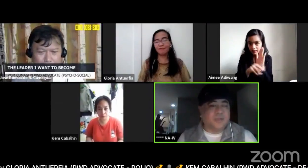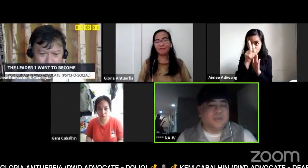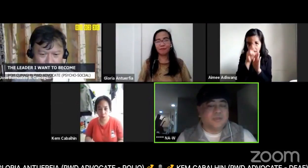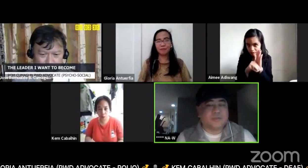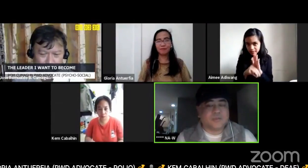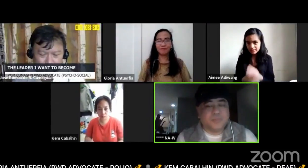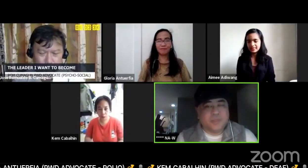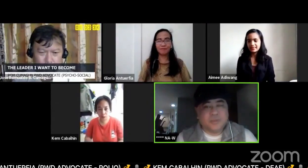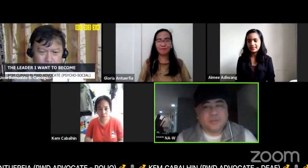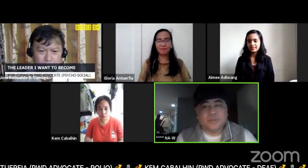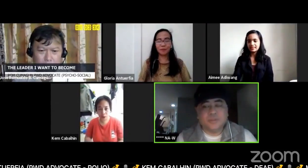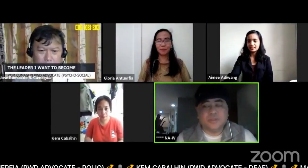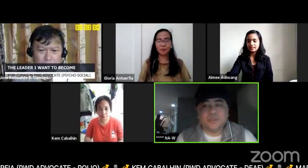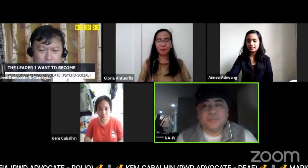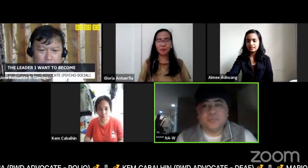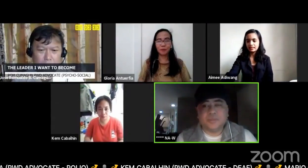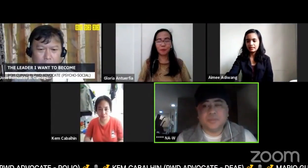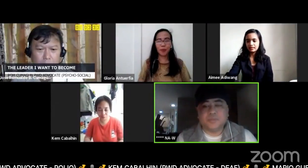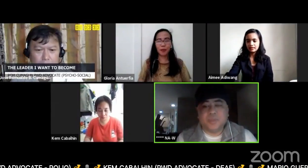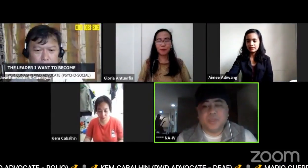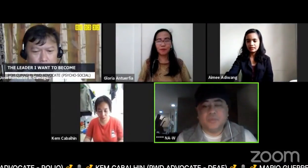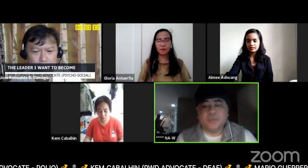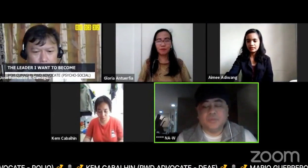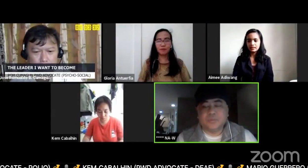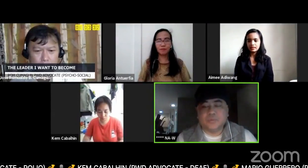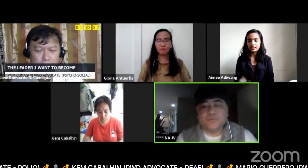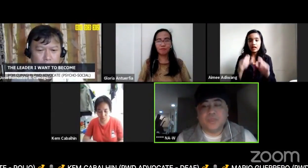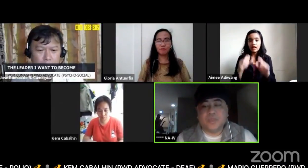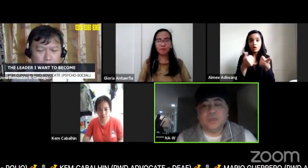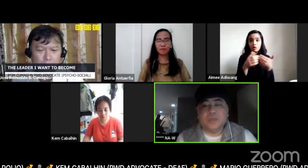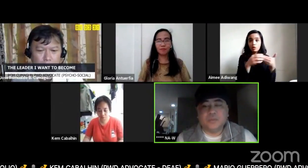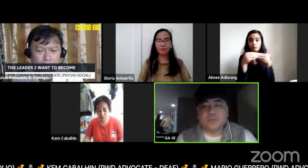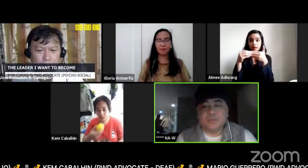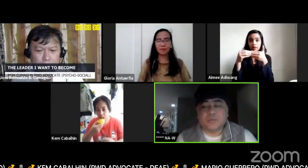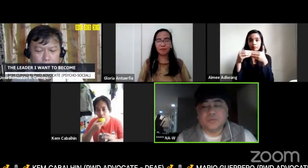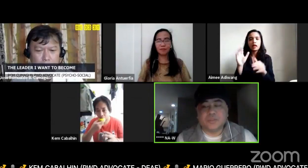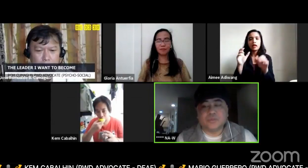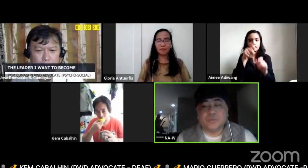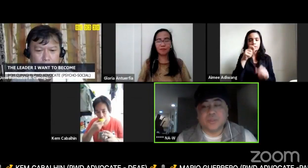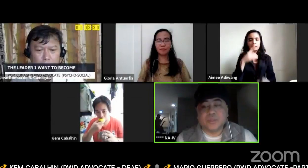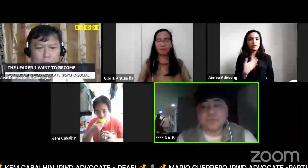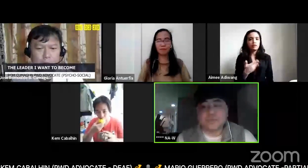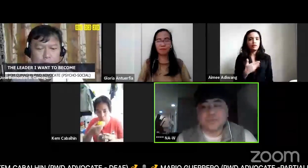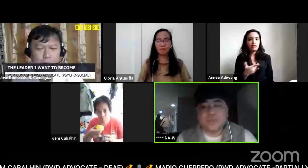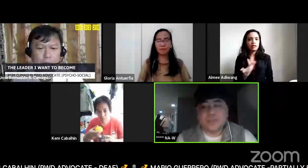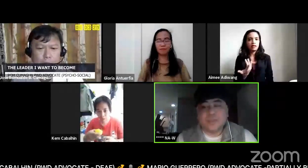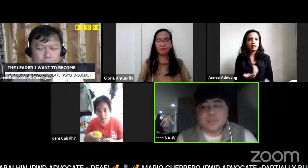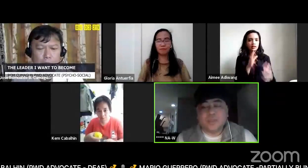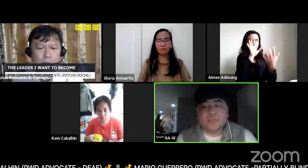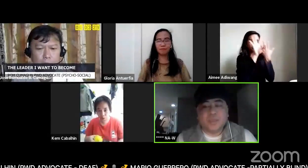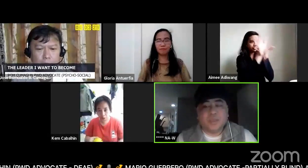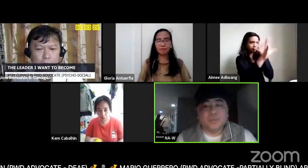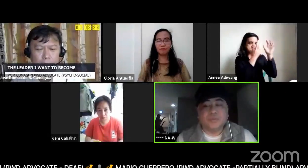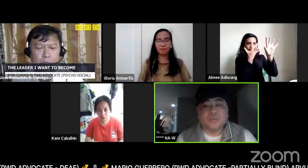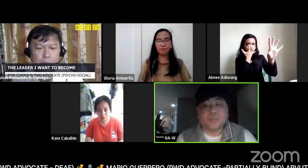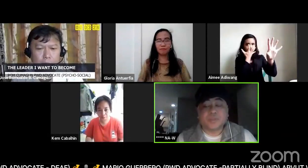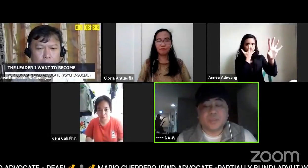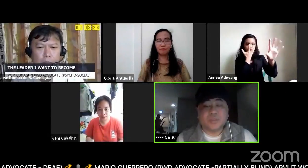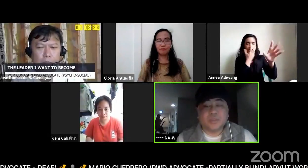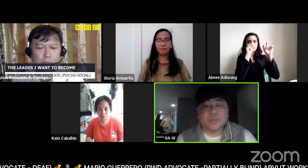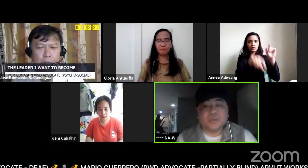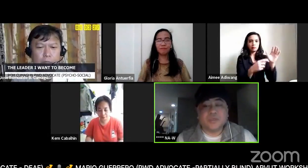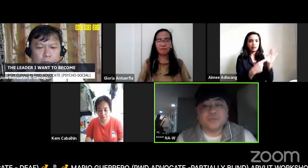Yeah. To me, true leadership is being able to feel your constituents and be able